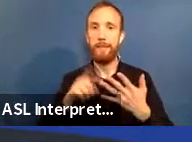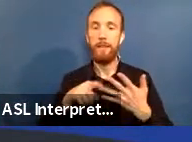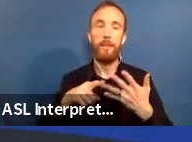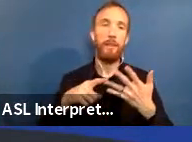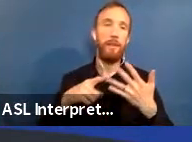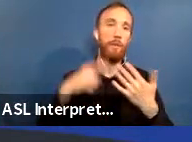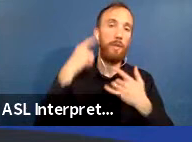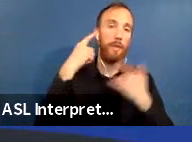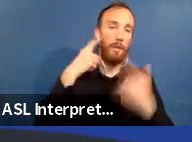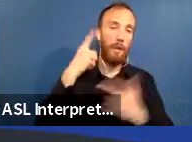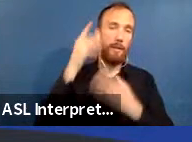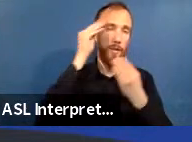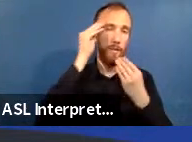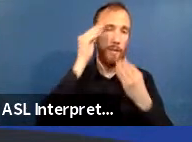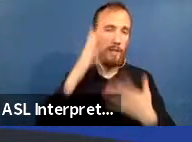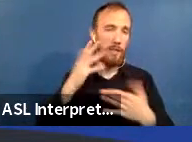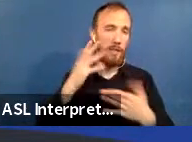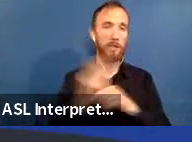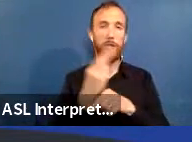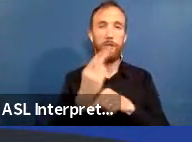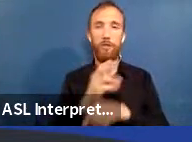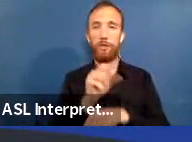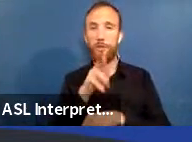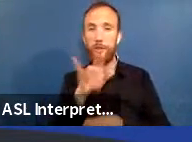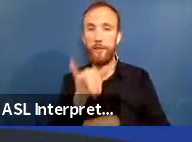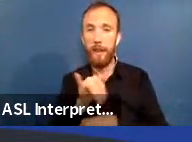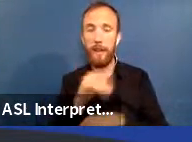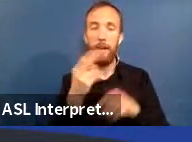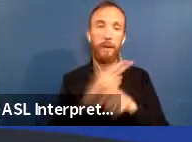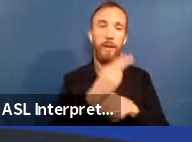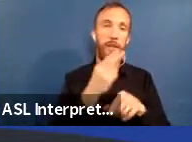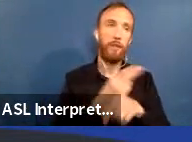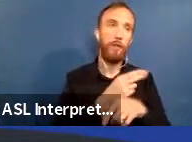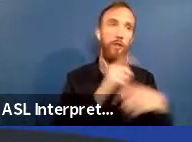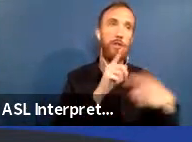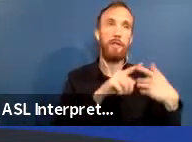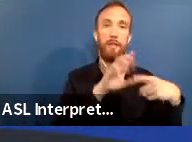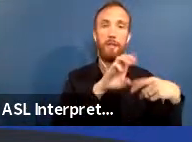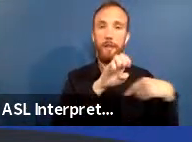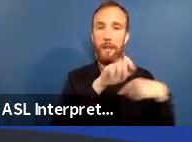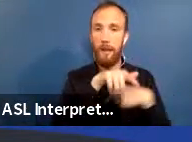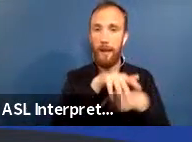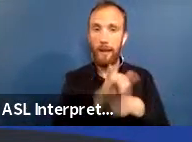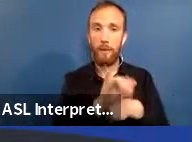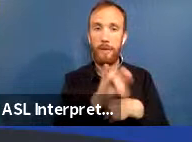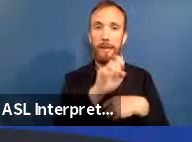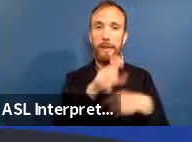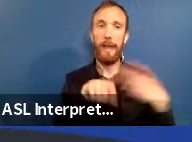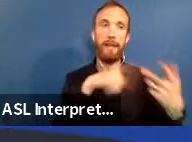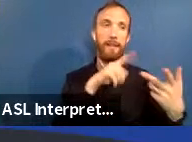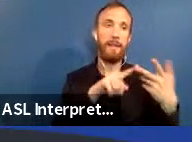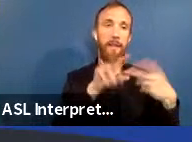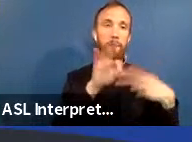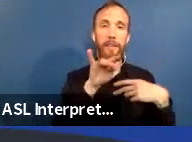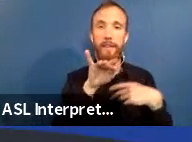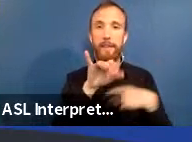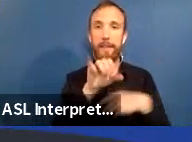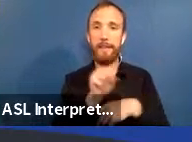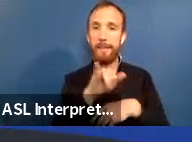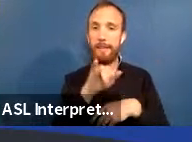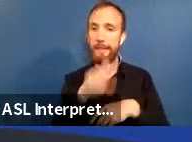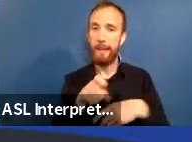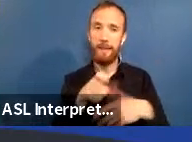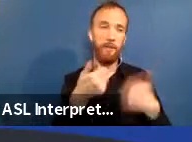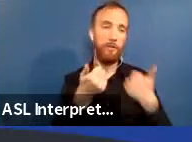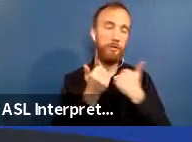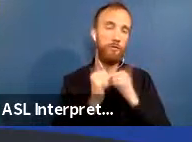says, and we use the equity index and the facilities prioritization index to help us figure out how we spend the money we have. We go